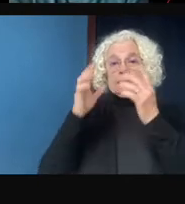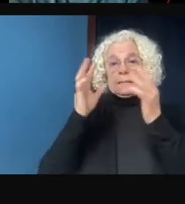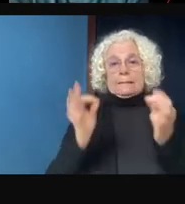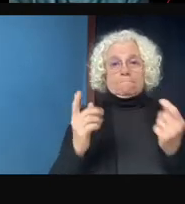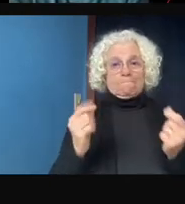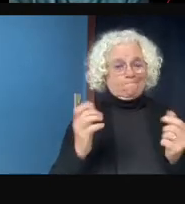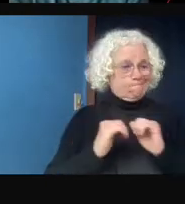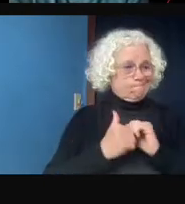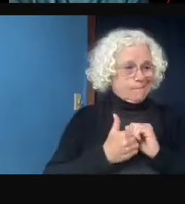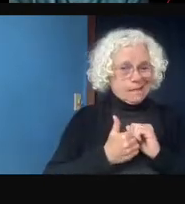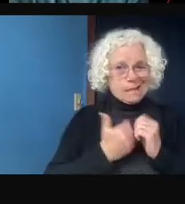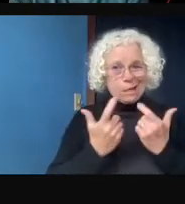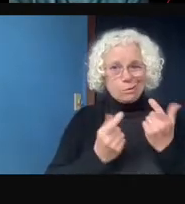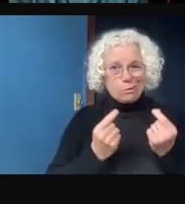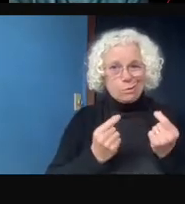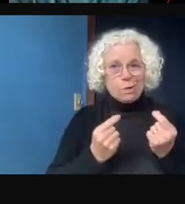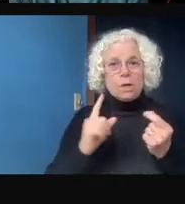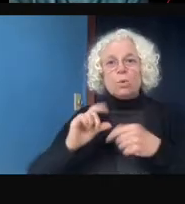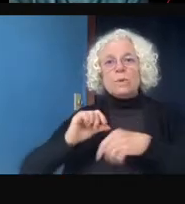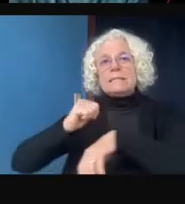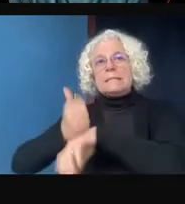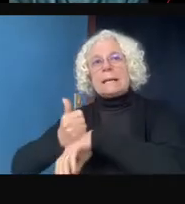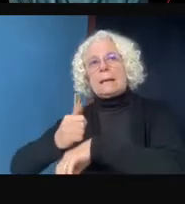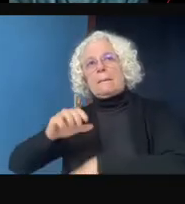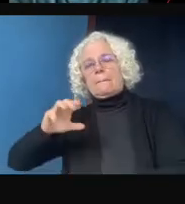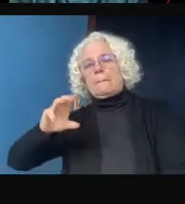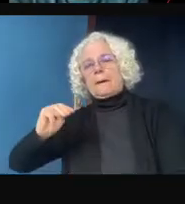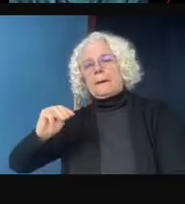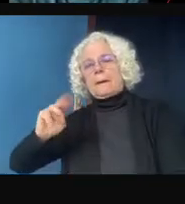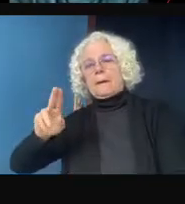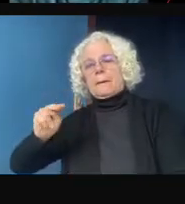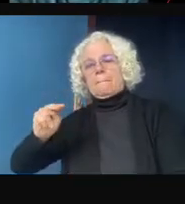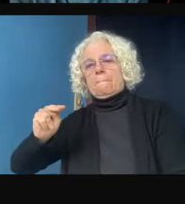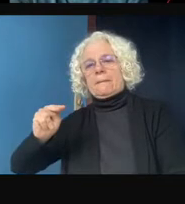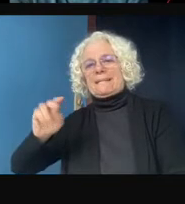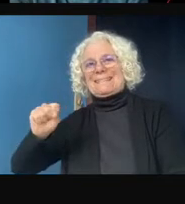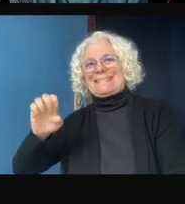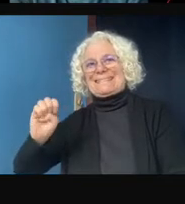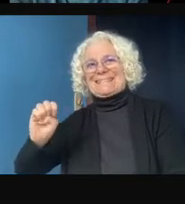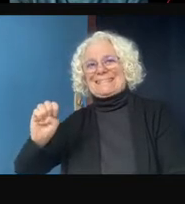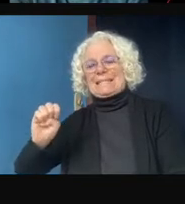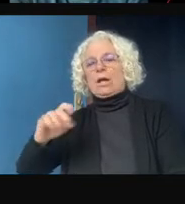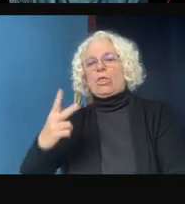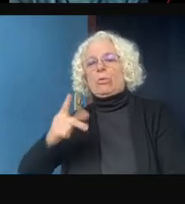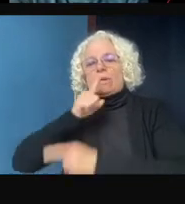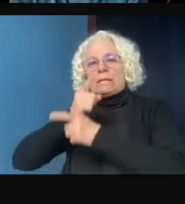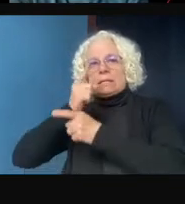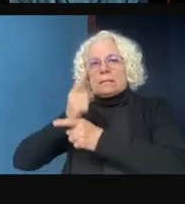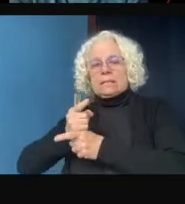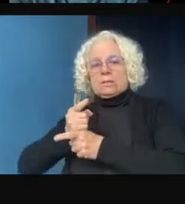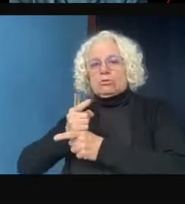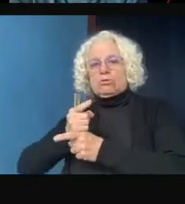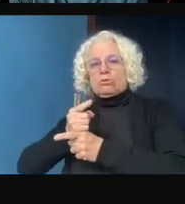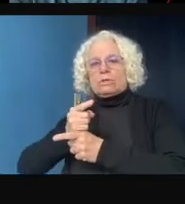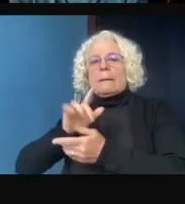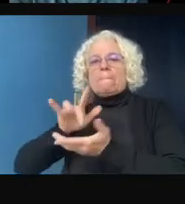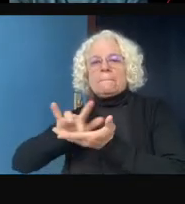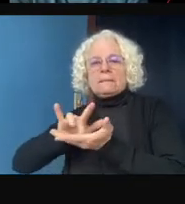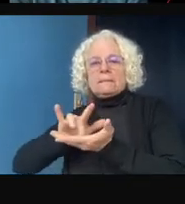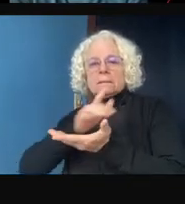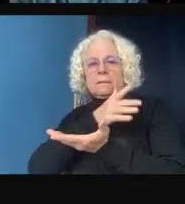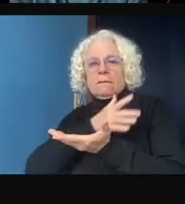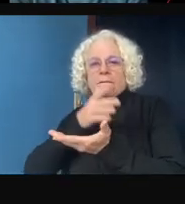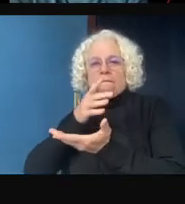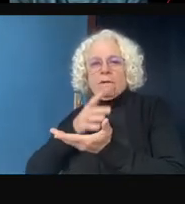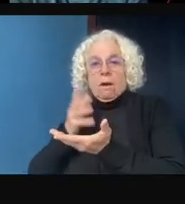We created this farm because nobody from any of the governments, no matter which they were, came to our assistance to